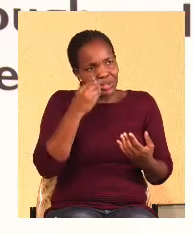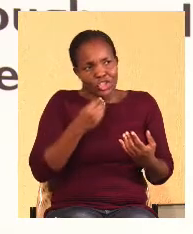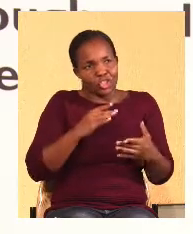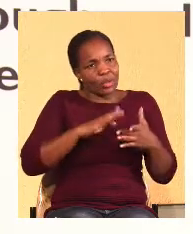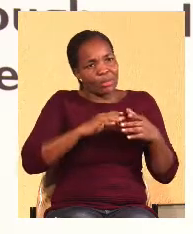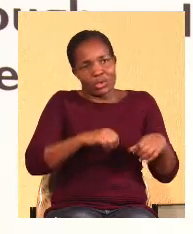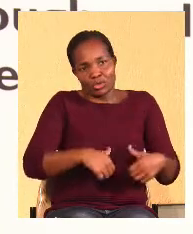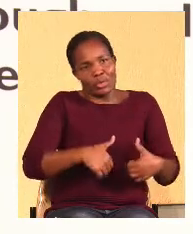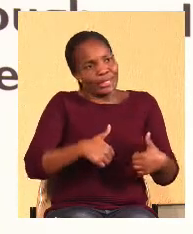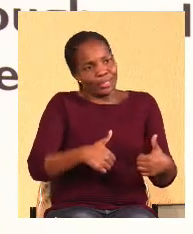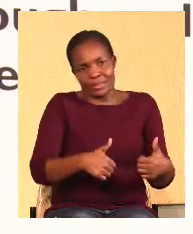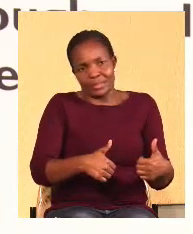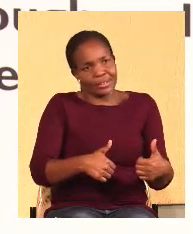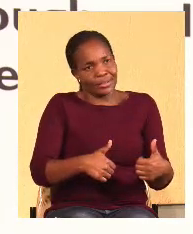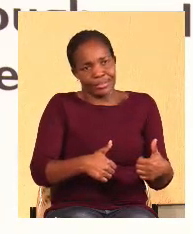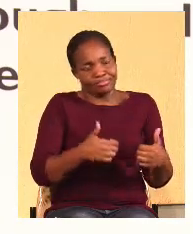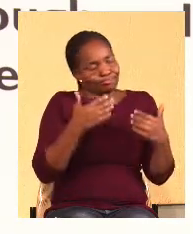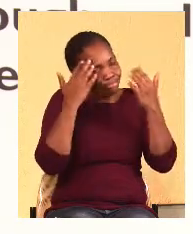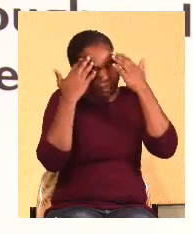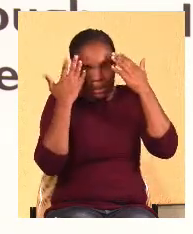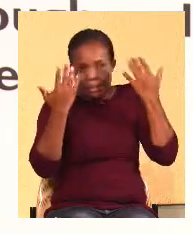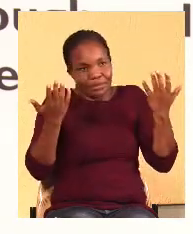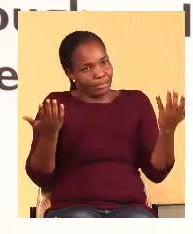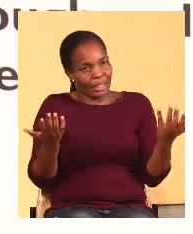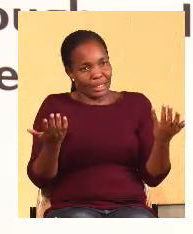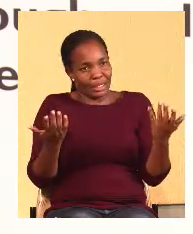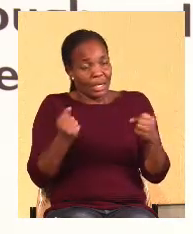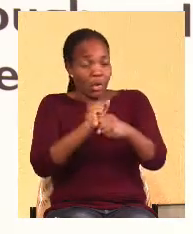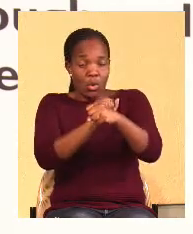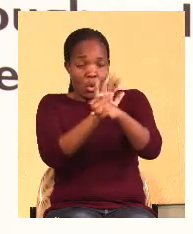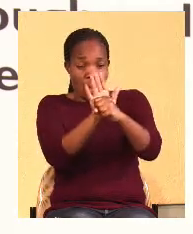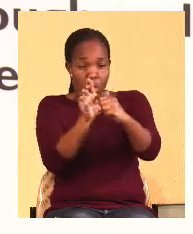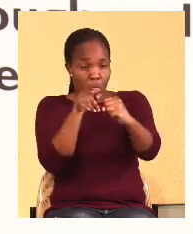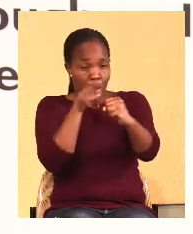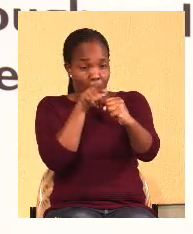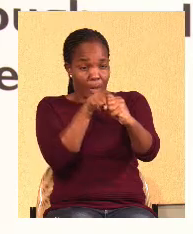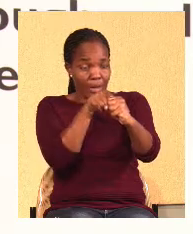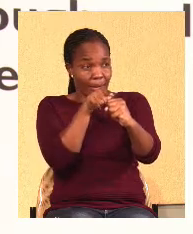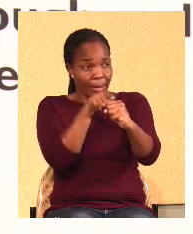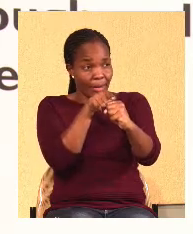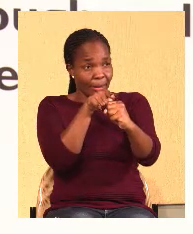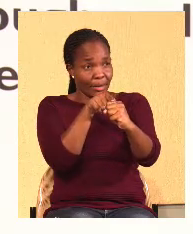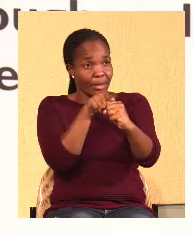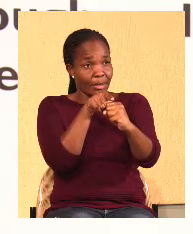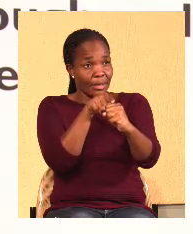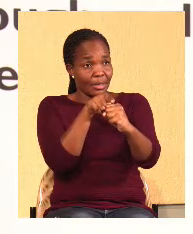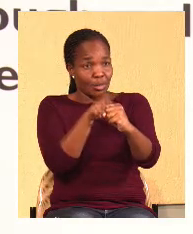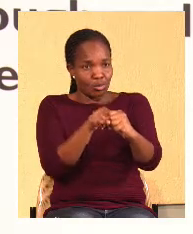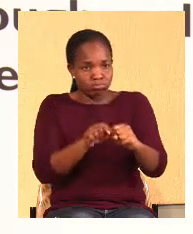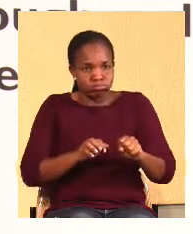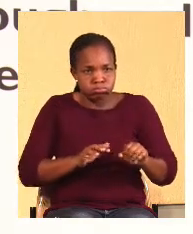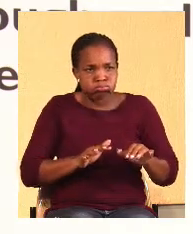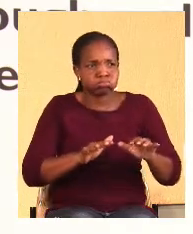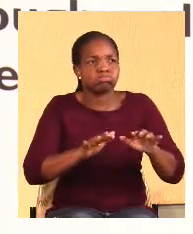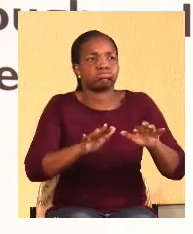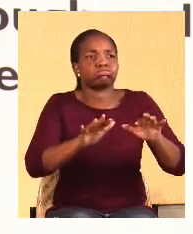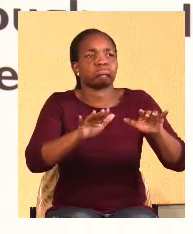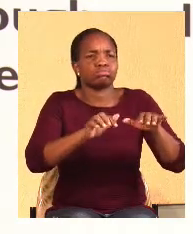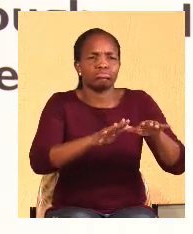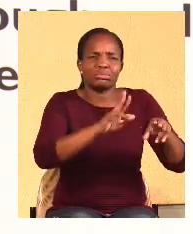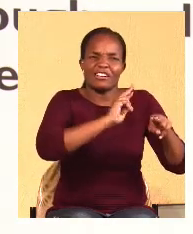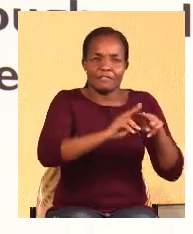situation would be, and we all know that COVID-19 is spread through